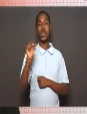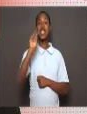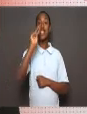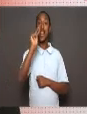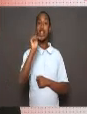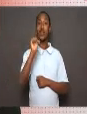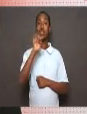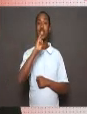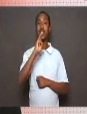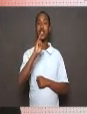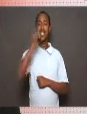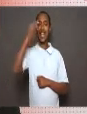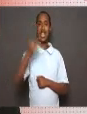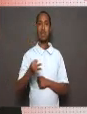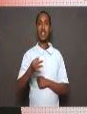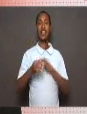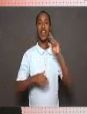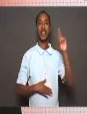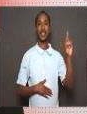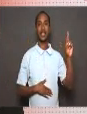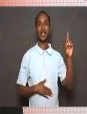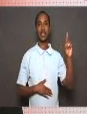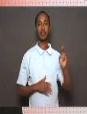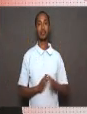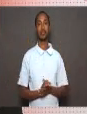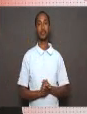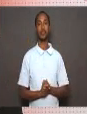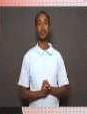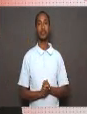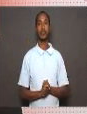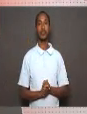Therefore, the nitrogen is the limiting reactant.